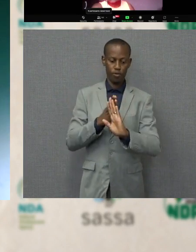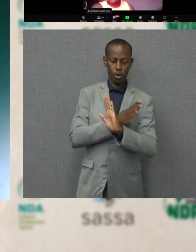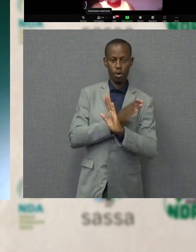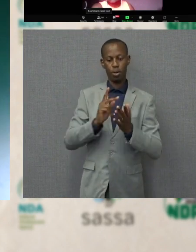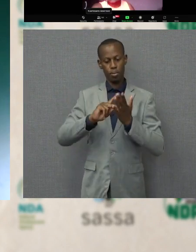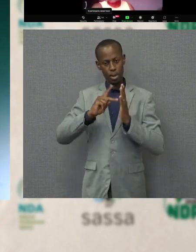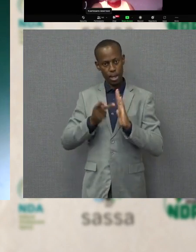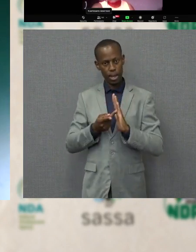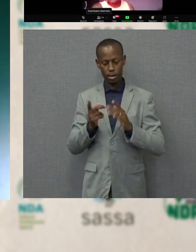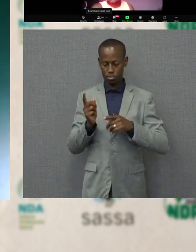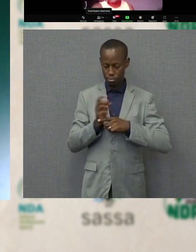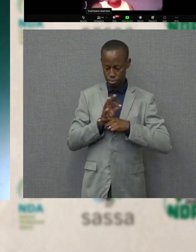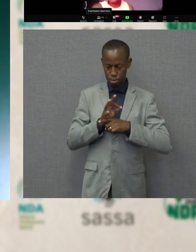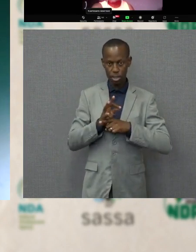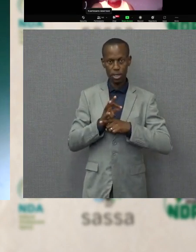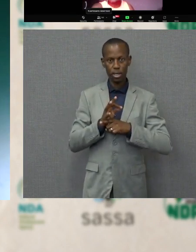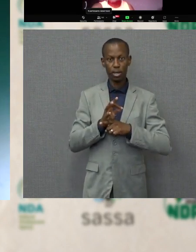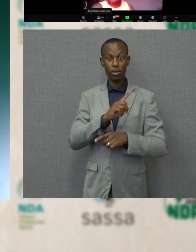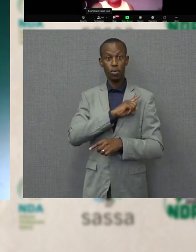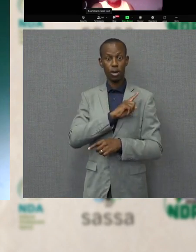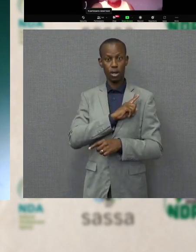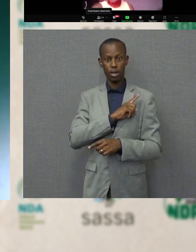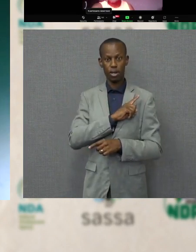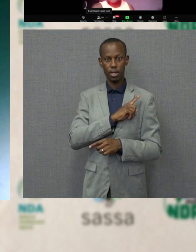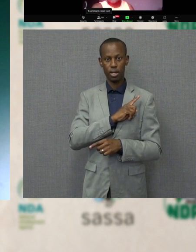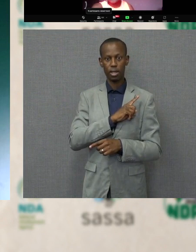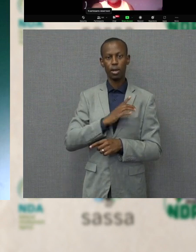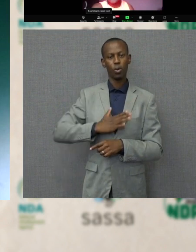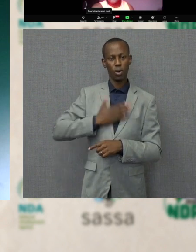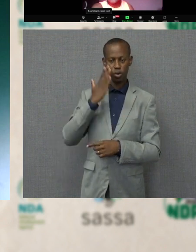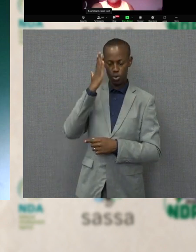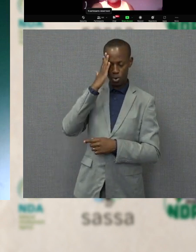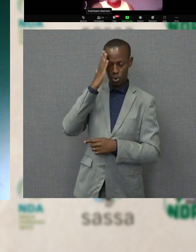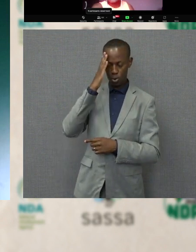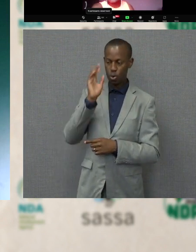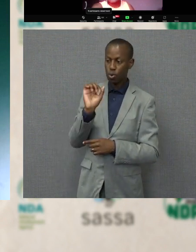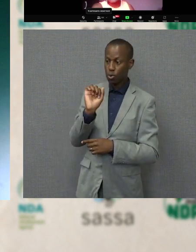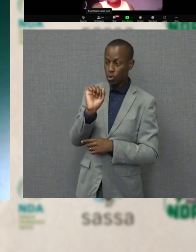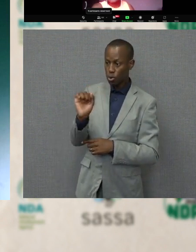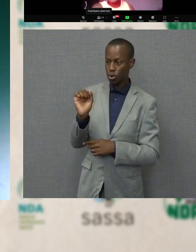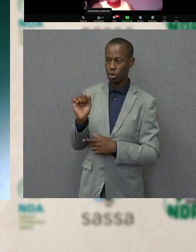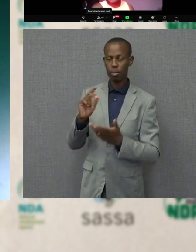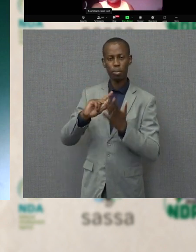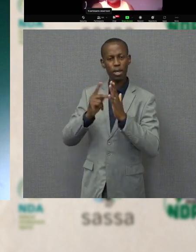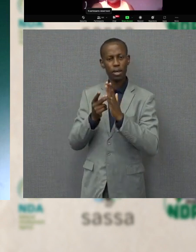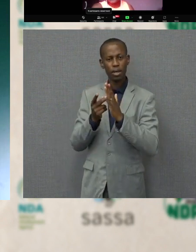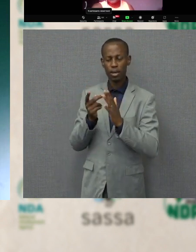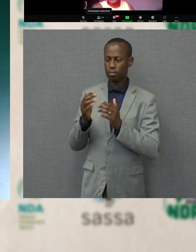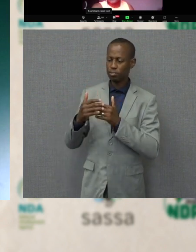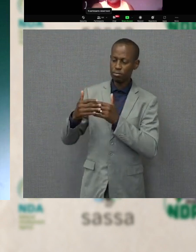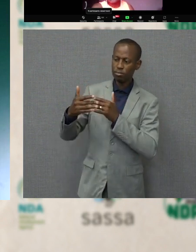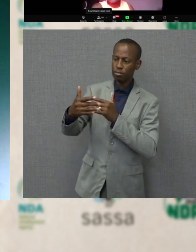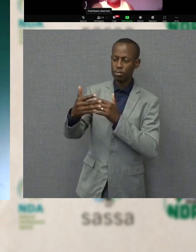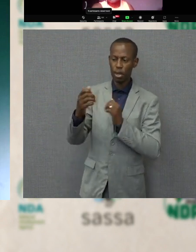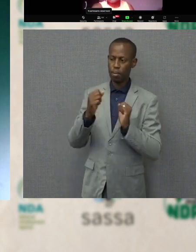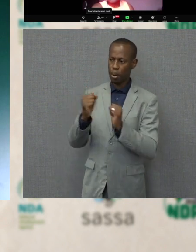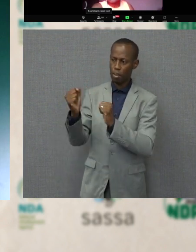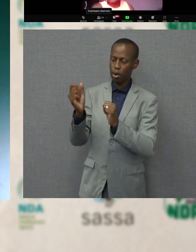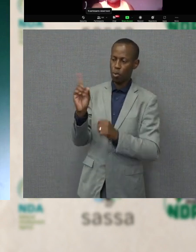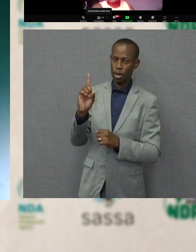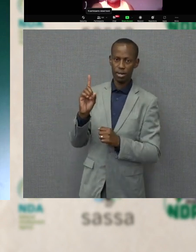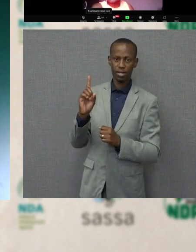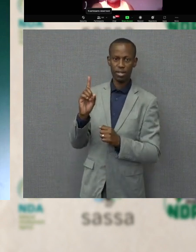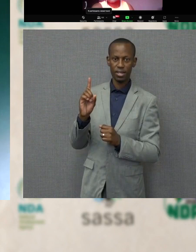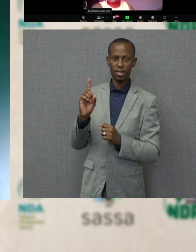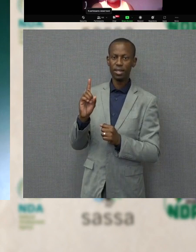are asking for, not even the risk register, but what is your financial sustainability plan? So we talk about that and making sure